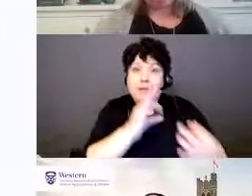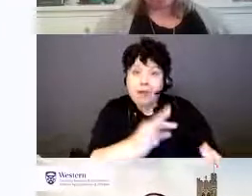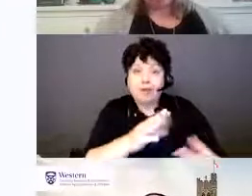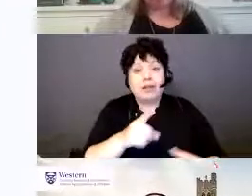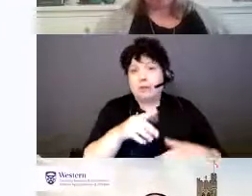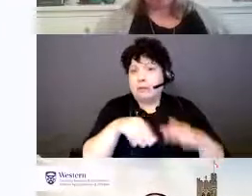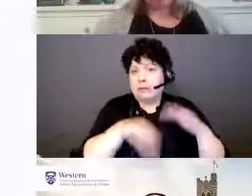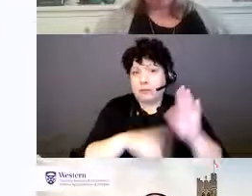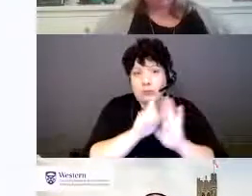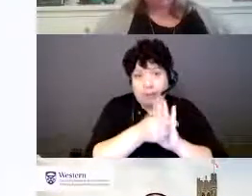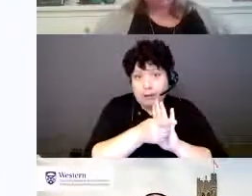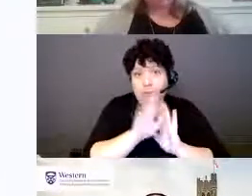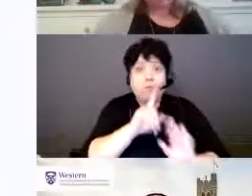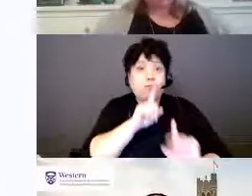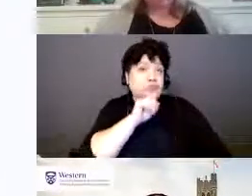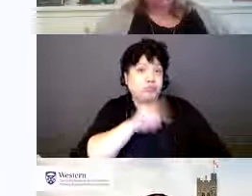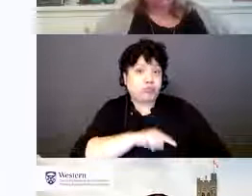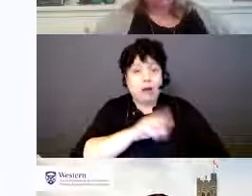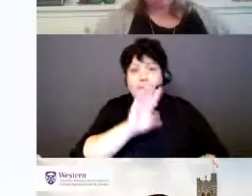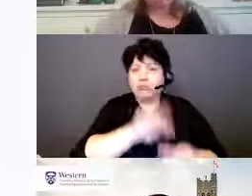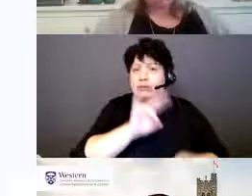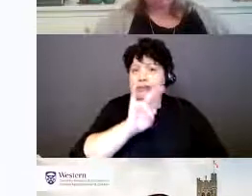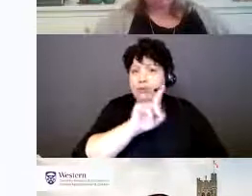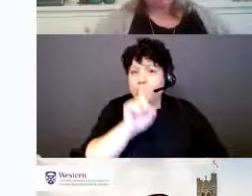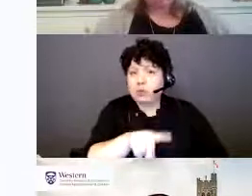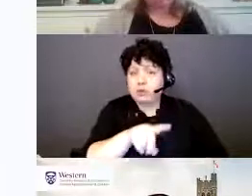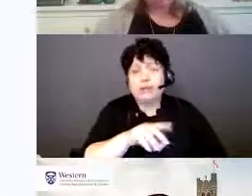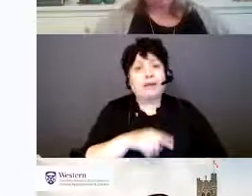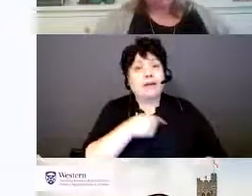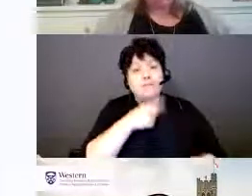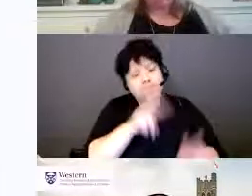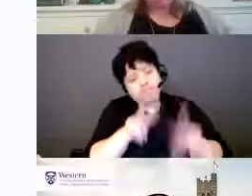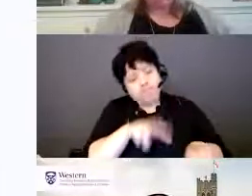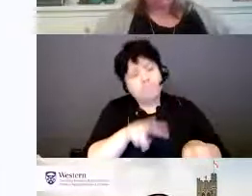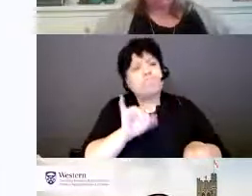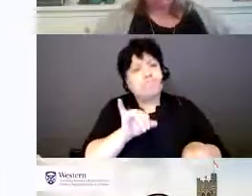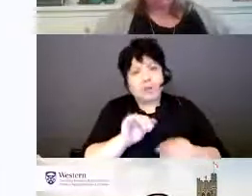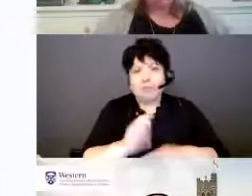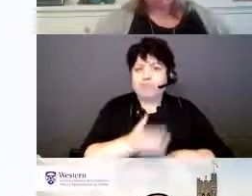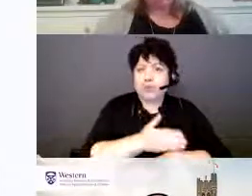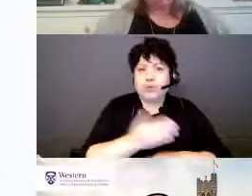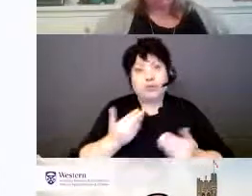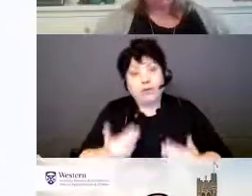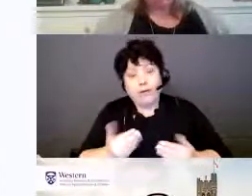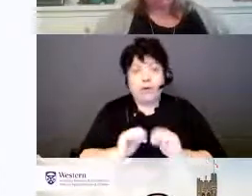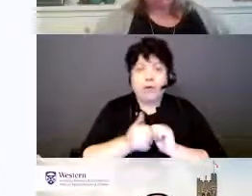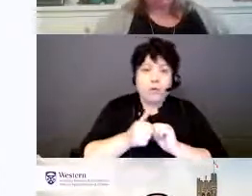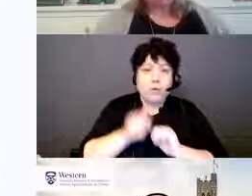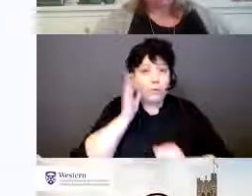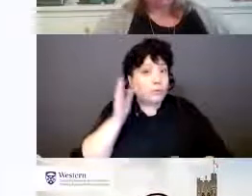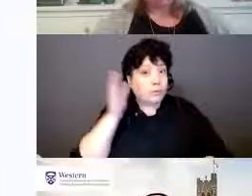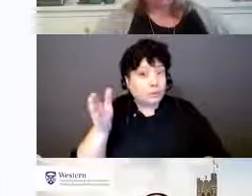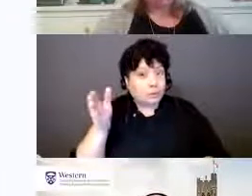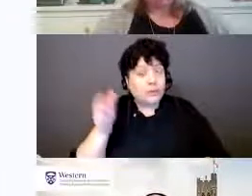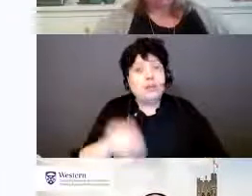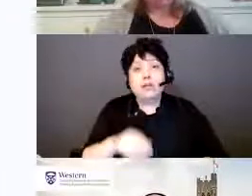minute. I think there's 7 questions just to give us feedback on the session today, and an opportunity to